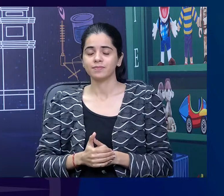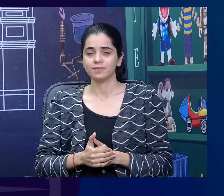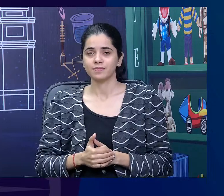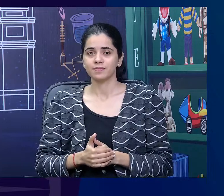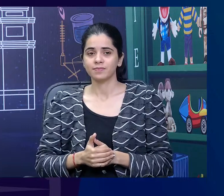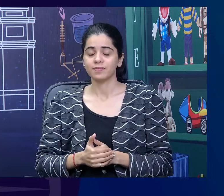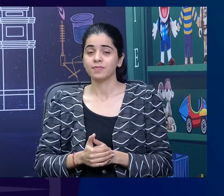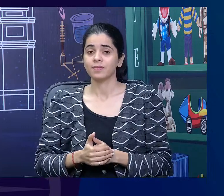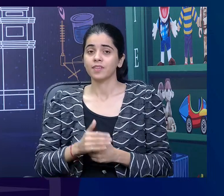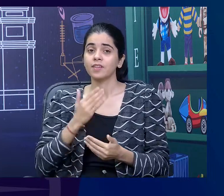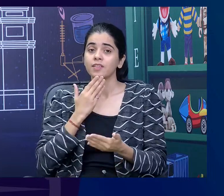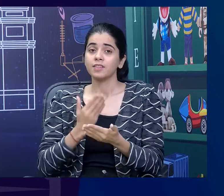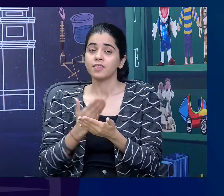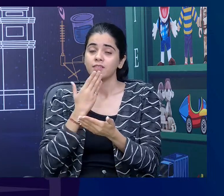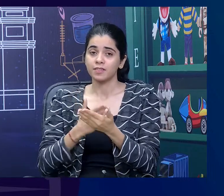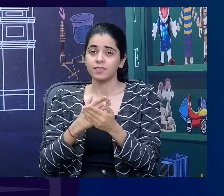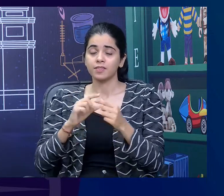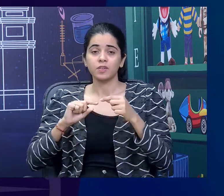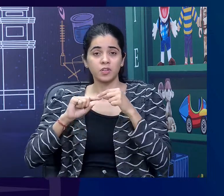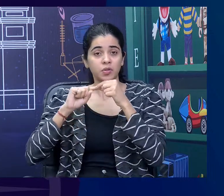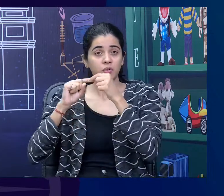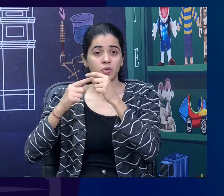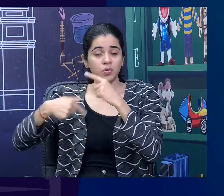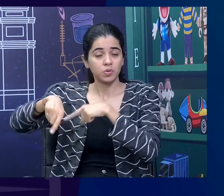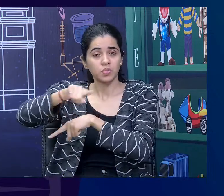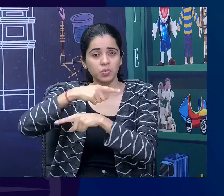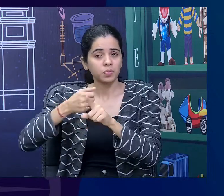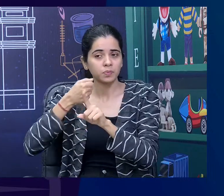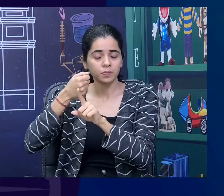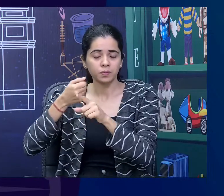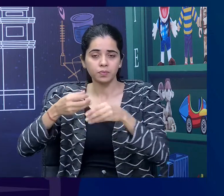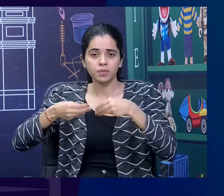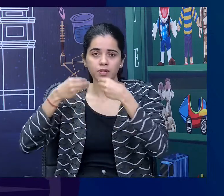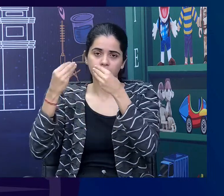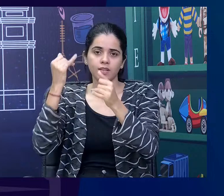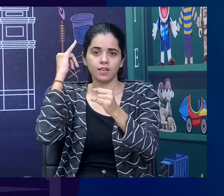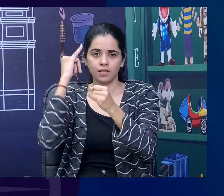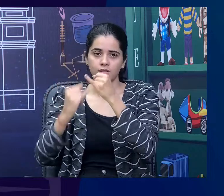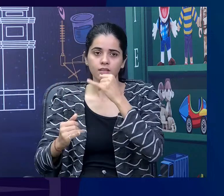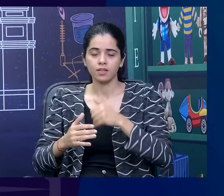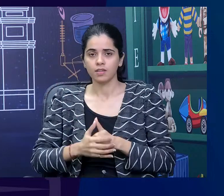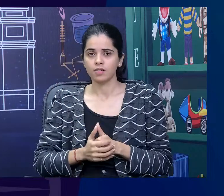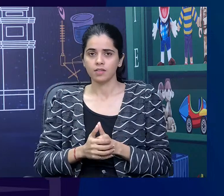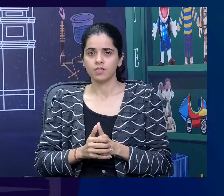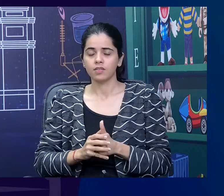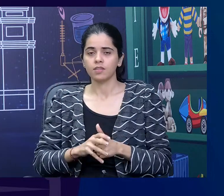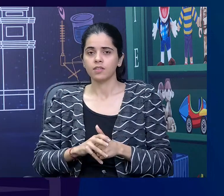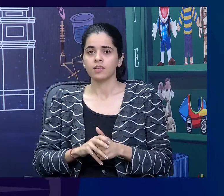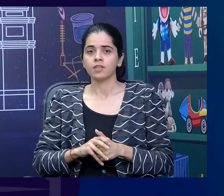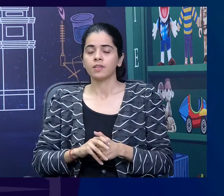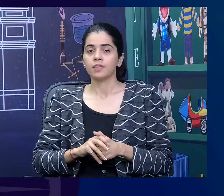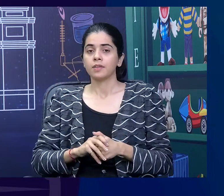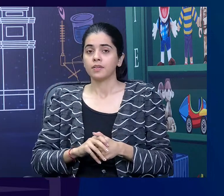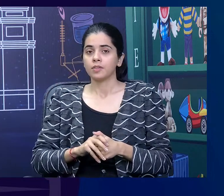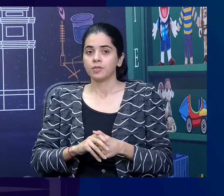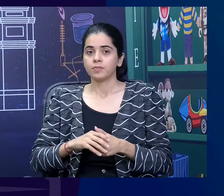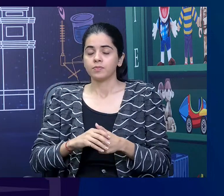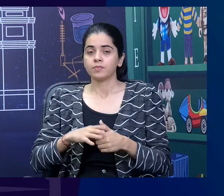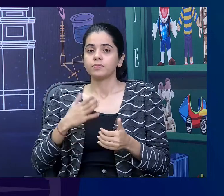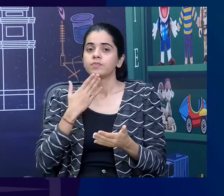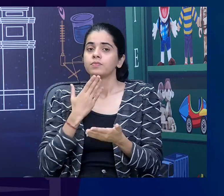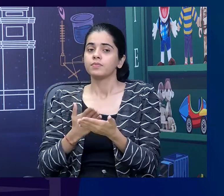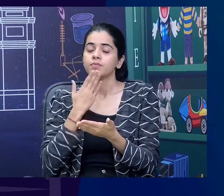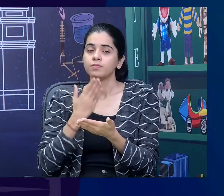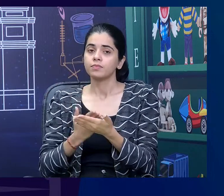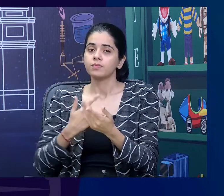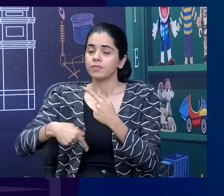Thank you, ma'am. I've given some questions for the teachers to probe and think at the end of the session. Last slide. Sure, ma'am. Okay? Sure, ma'am. Yeah. Thank you. Thank